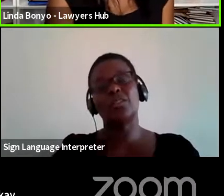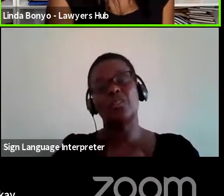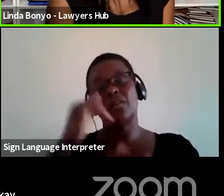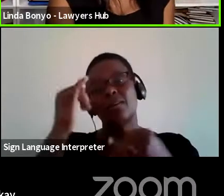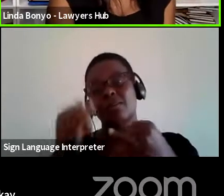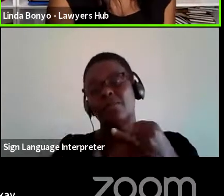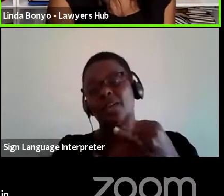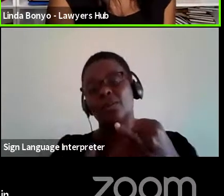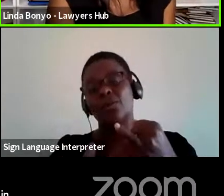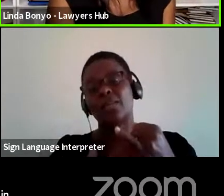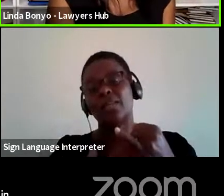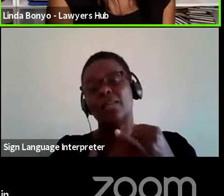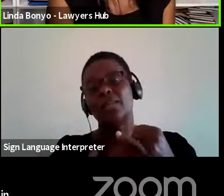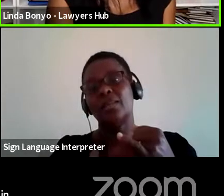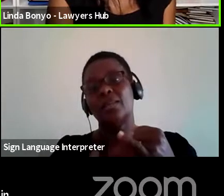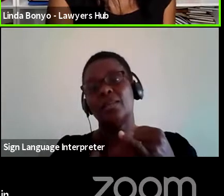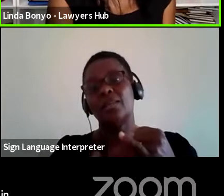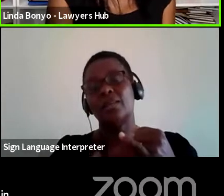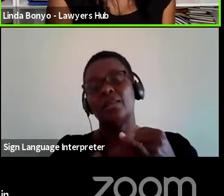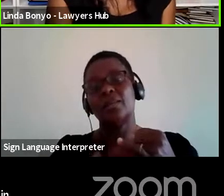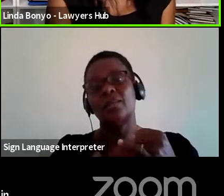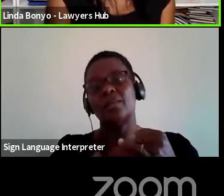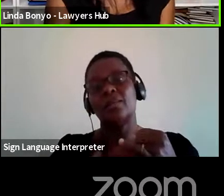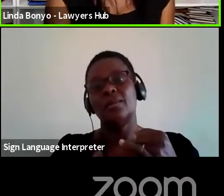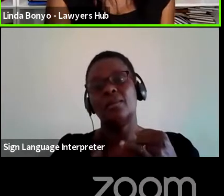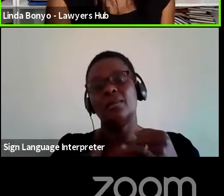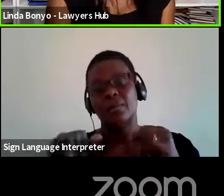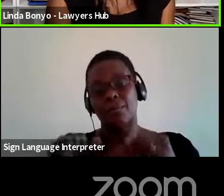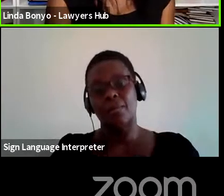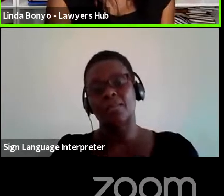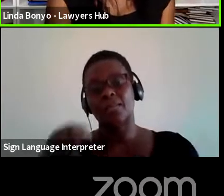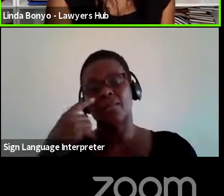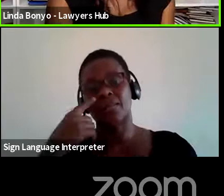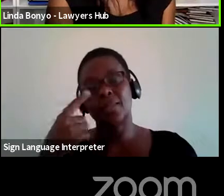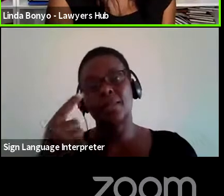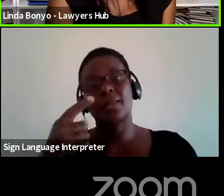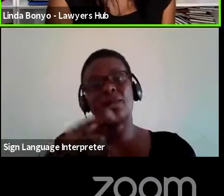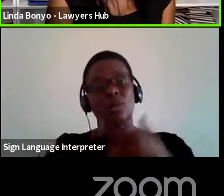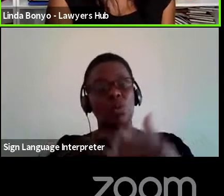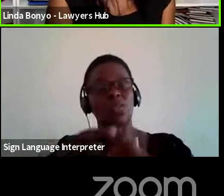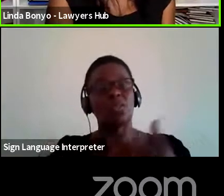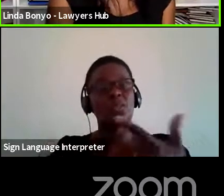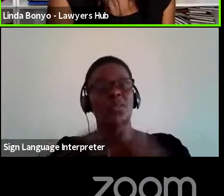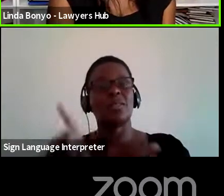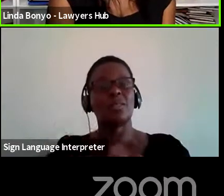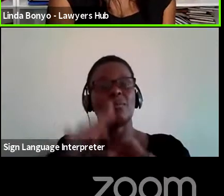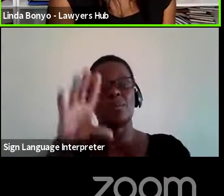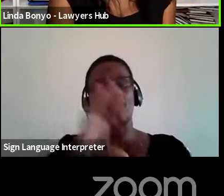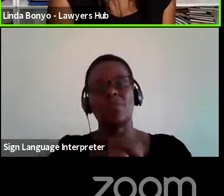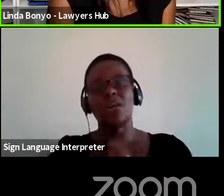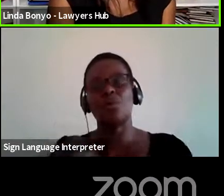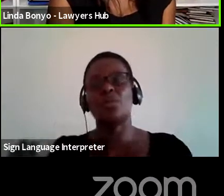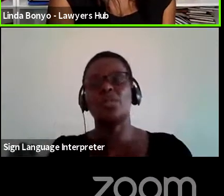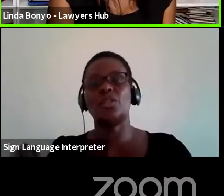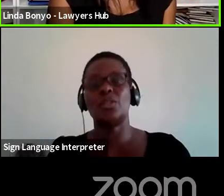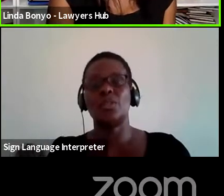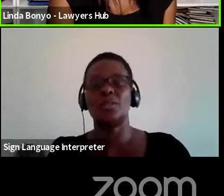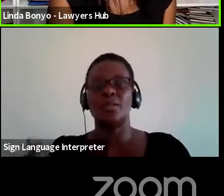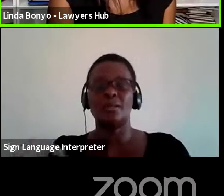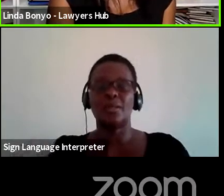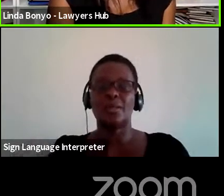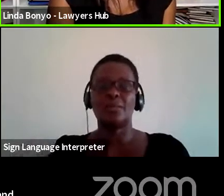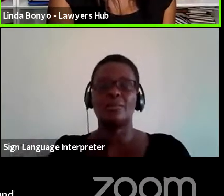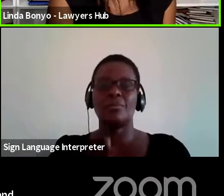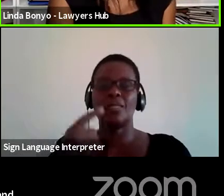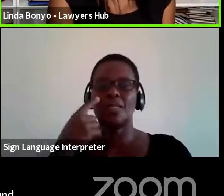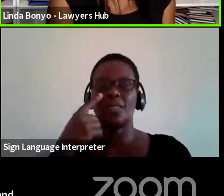ensuring longevity, there needs to be, I think, consistent conversations and evaluations done surrounding the effectiveness of the principles. And